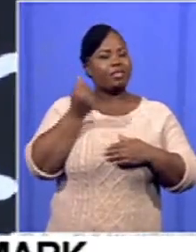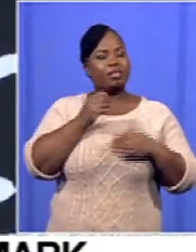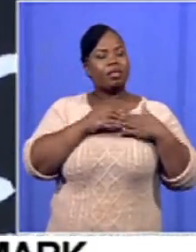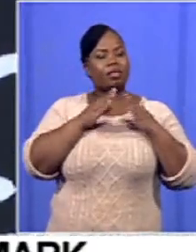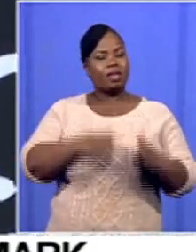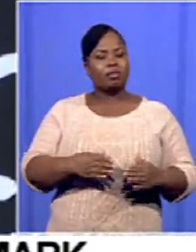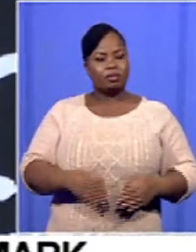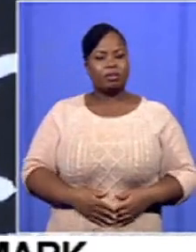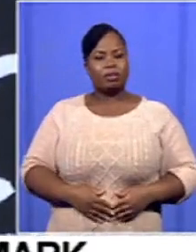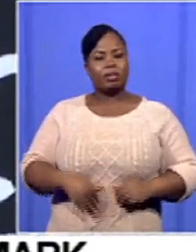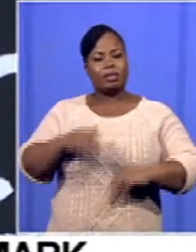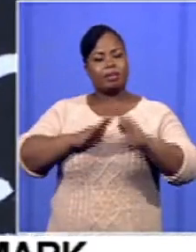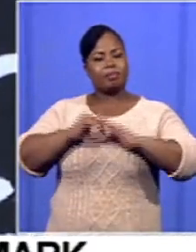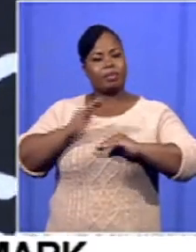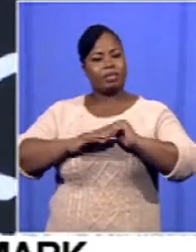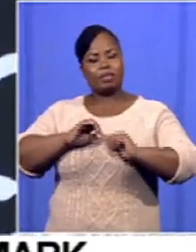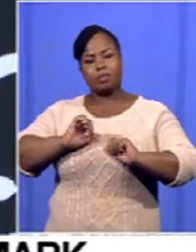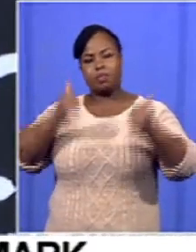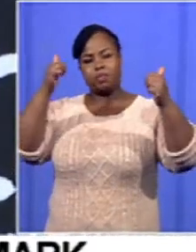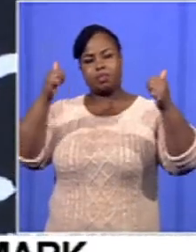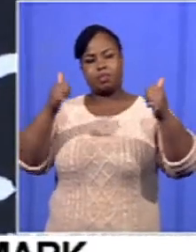and building the best communities.